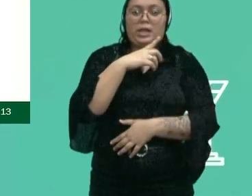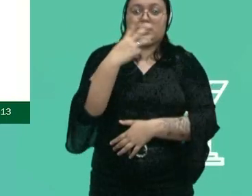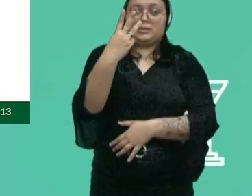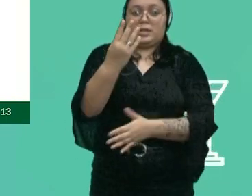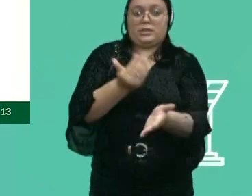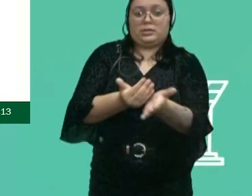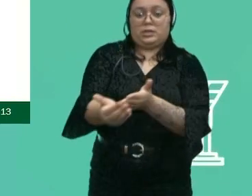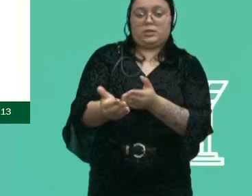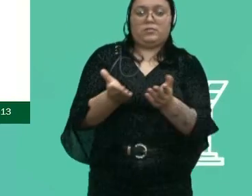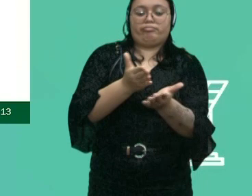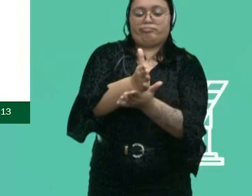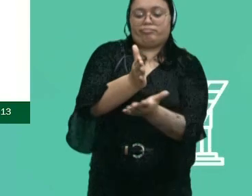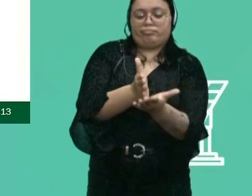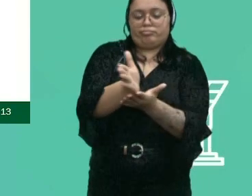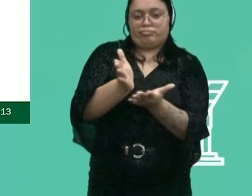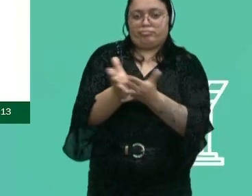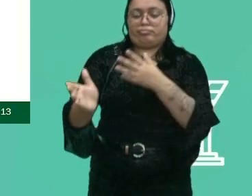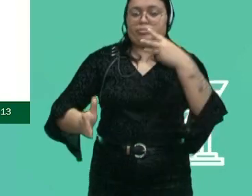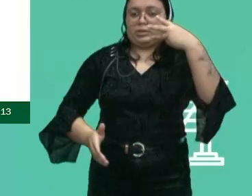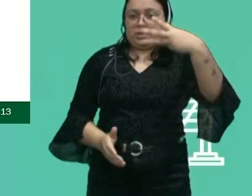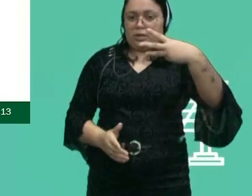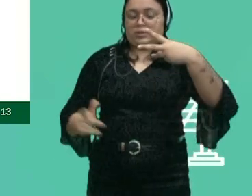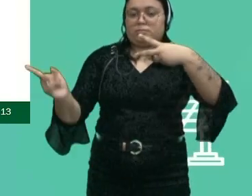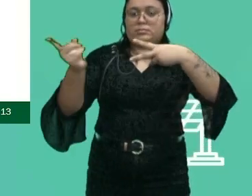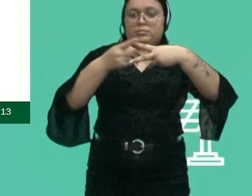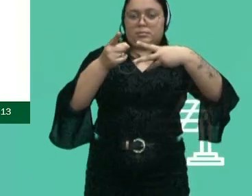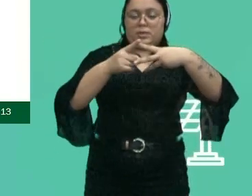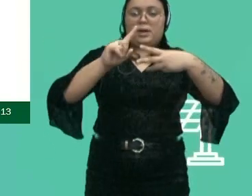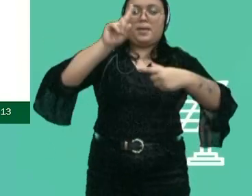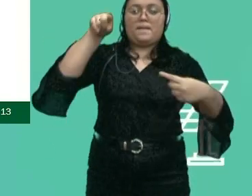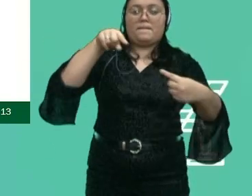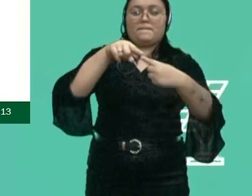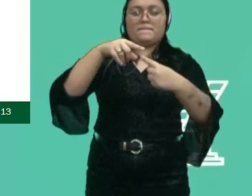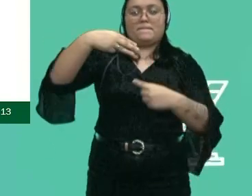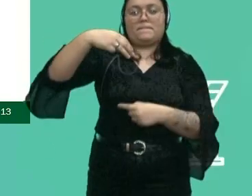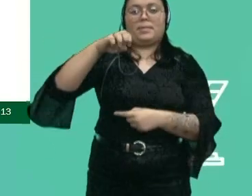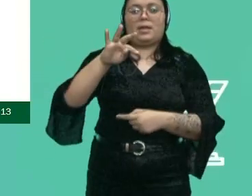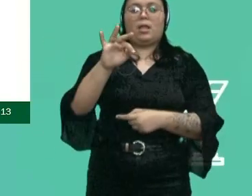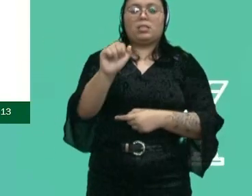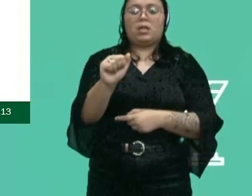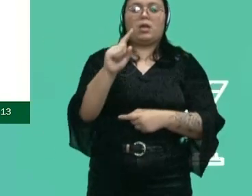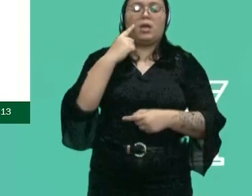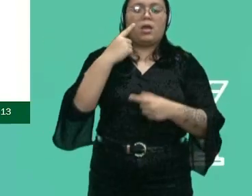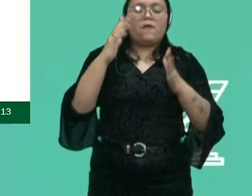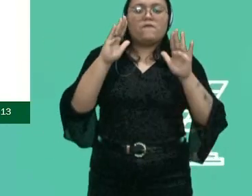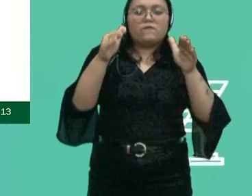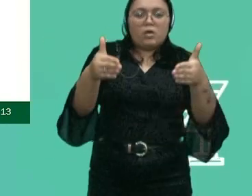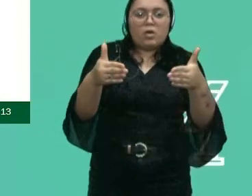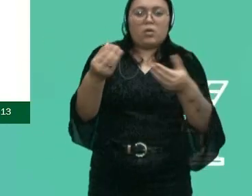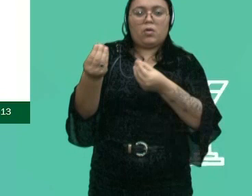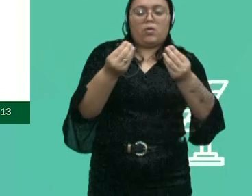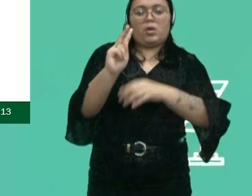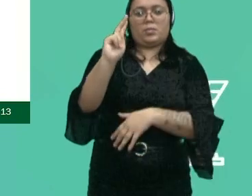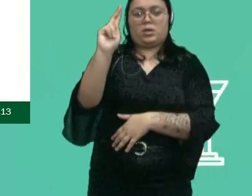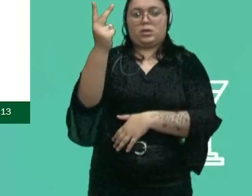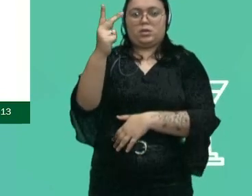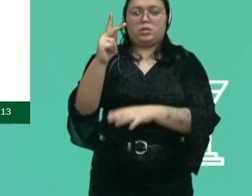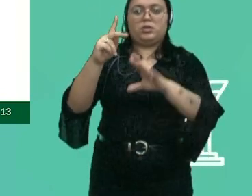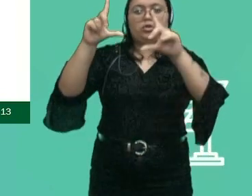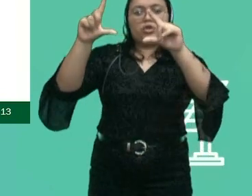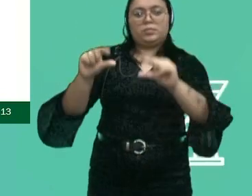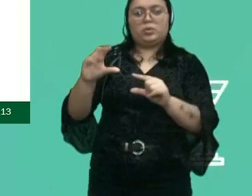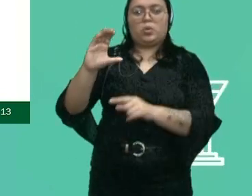target strategic high impact end uses. So focusing hydrogen on those hard to decarbonize sectors, industrial, heavy duty